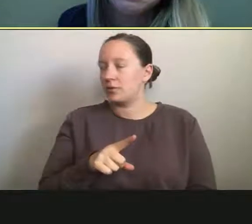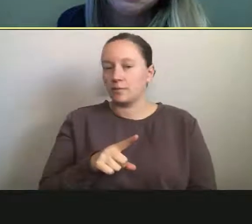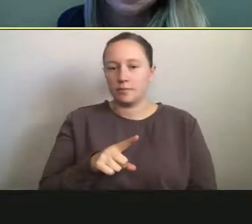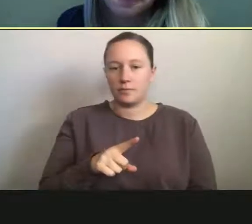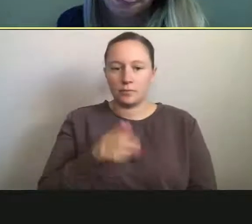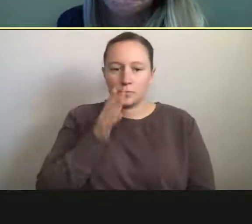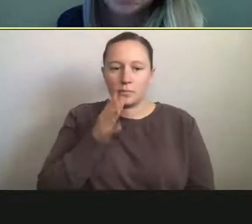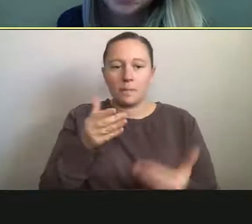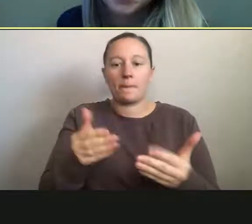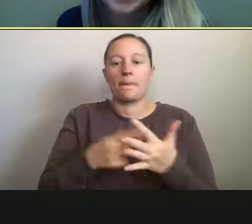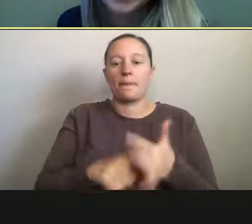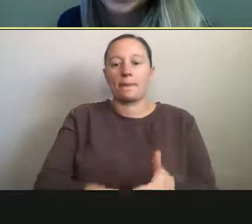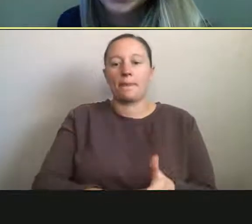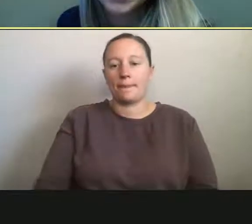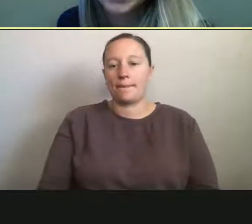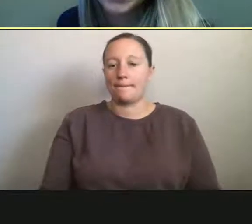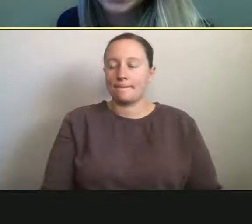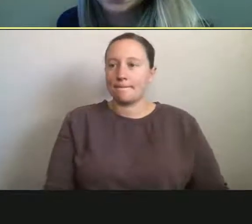started.